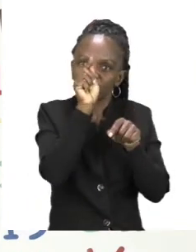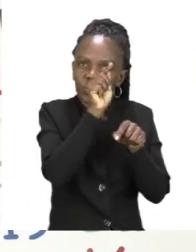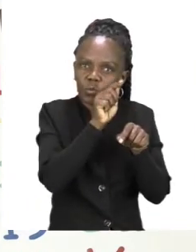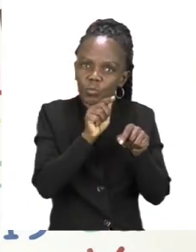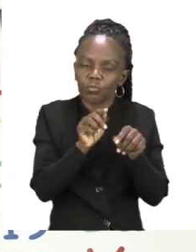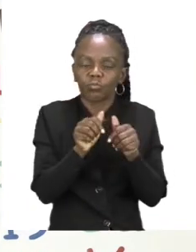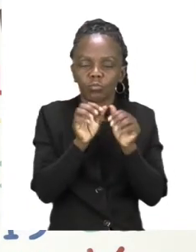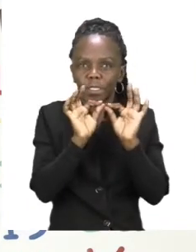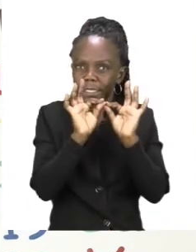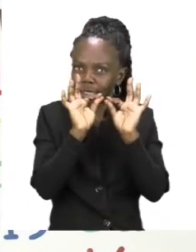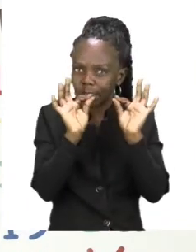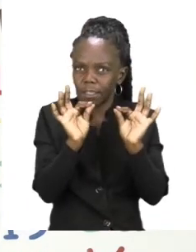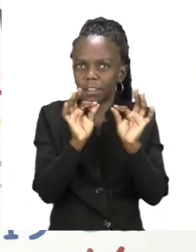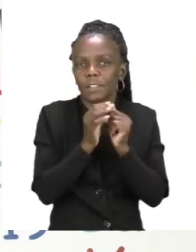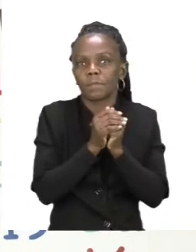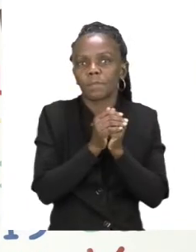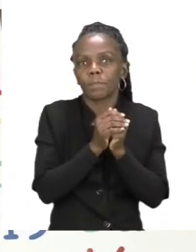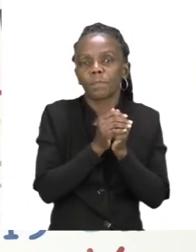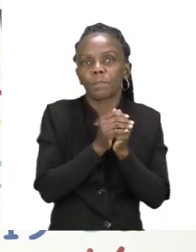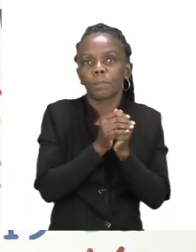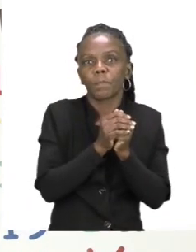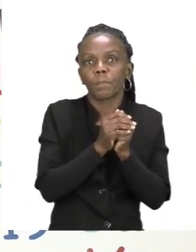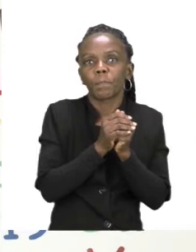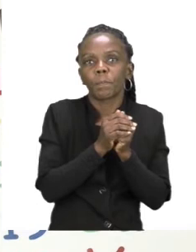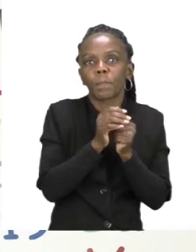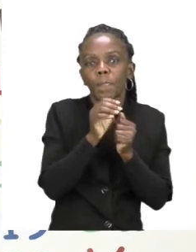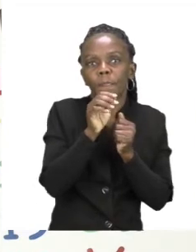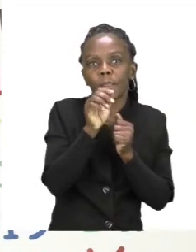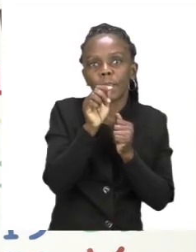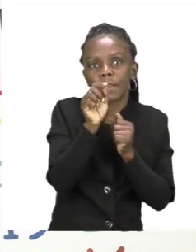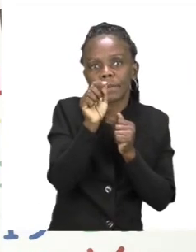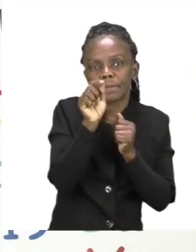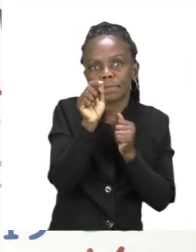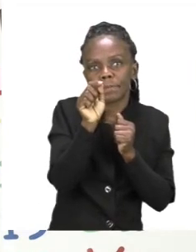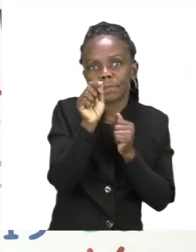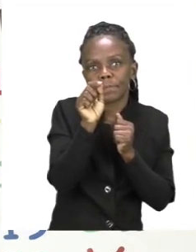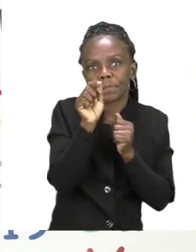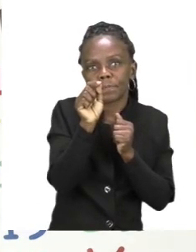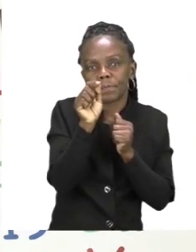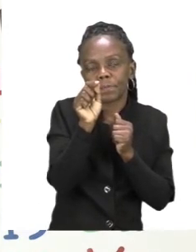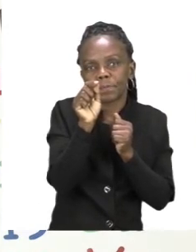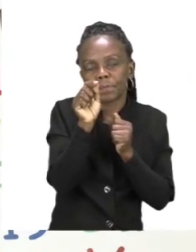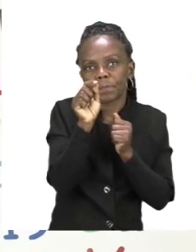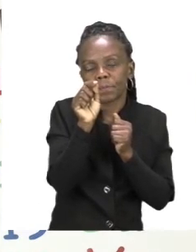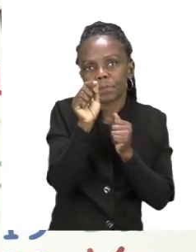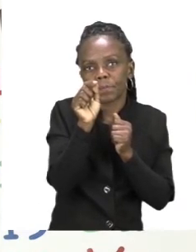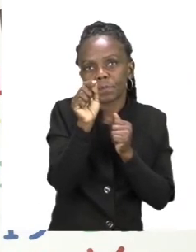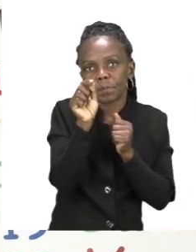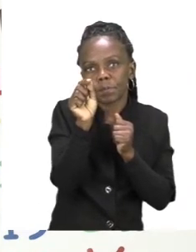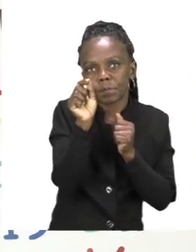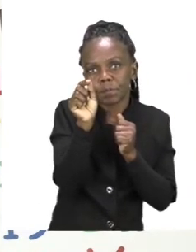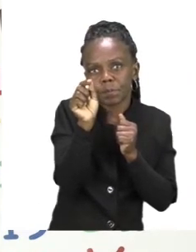and try hard not to stop. Then you must also make sure that where the